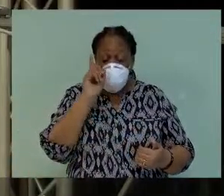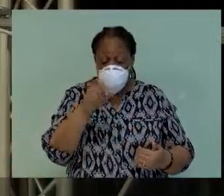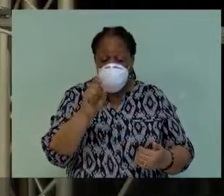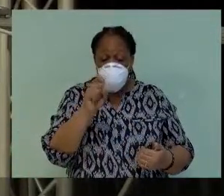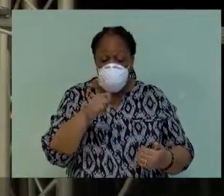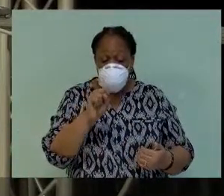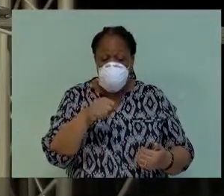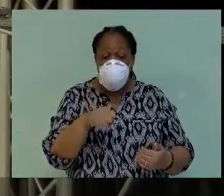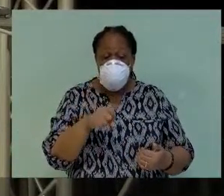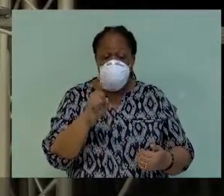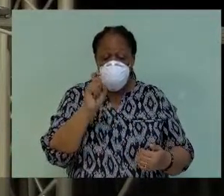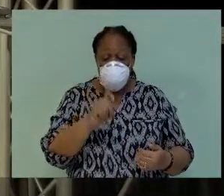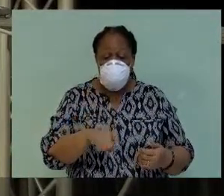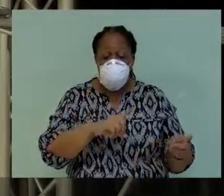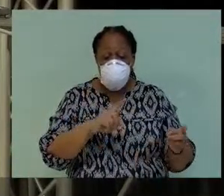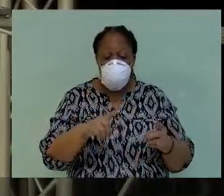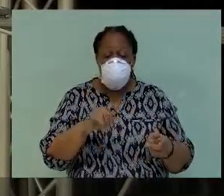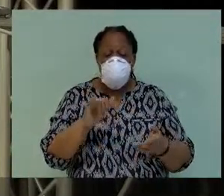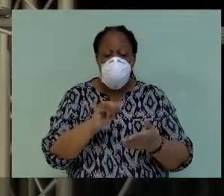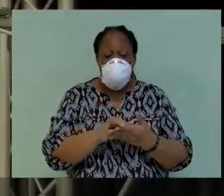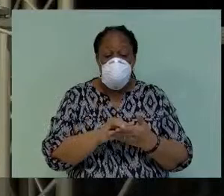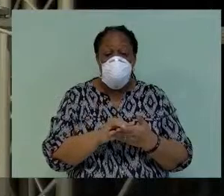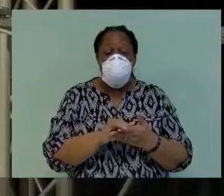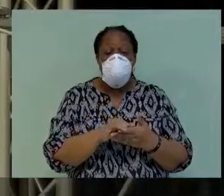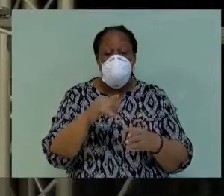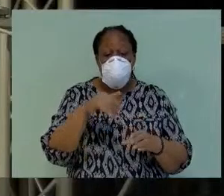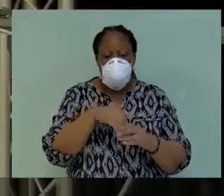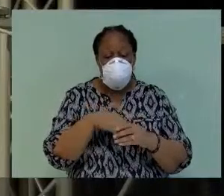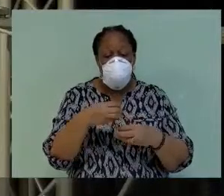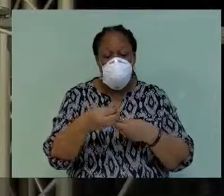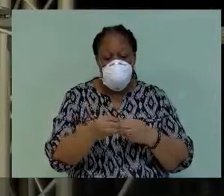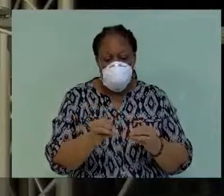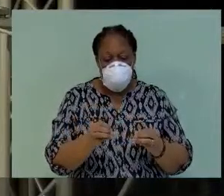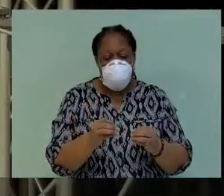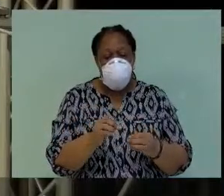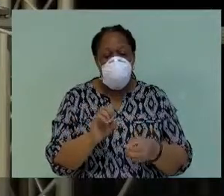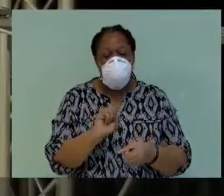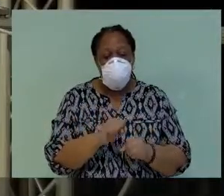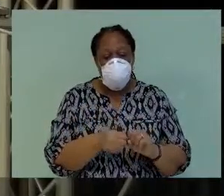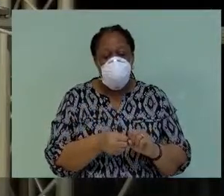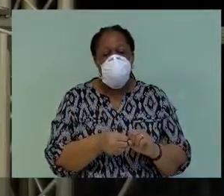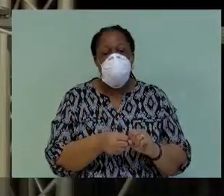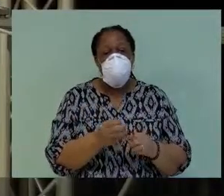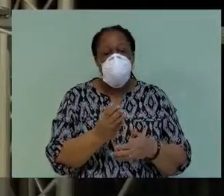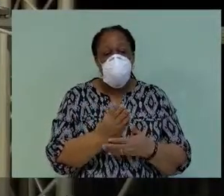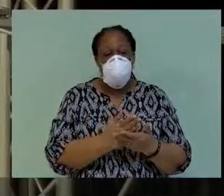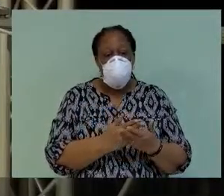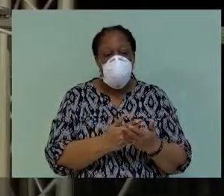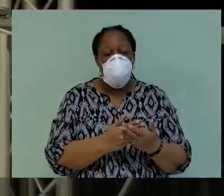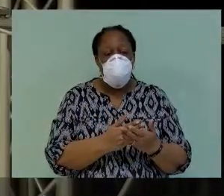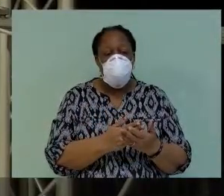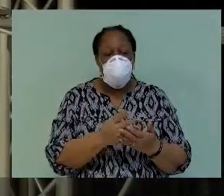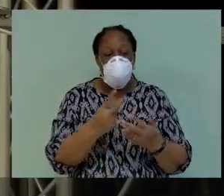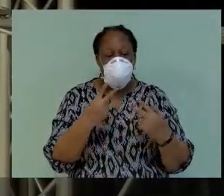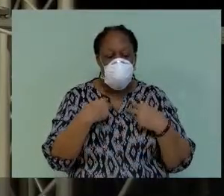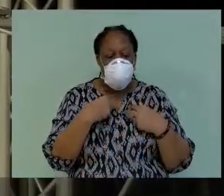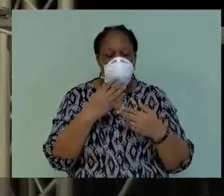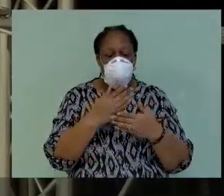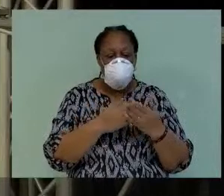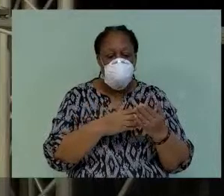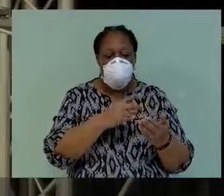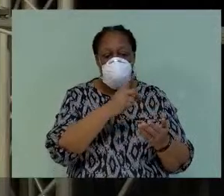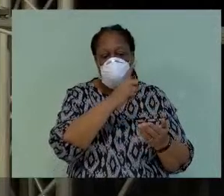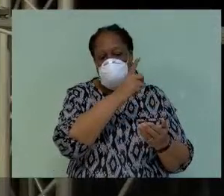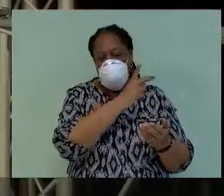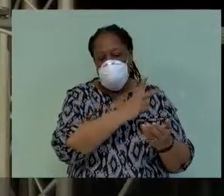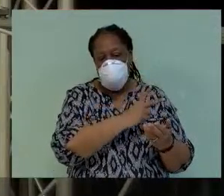very important in a determination as to how offices should be staffed. And the general